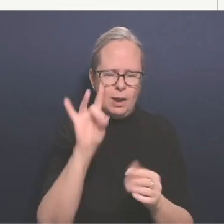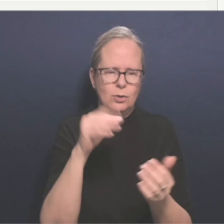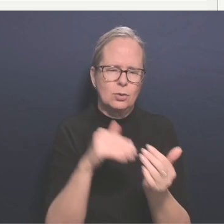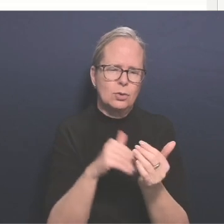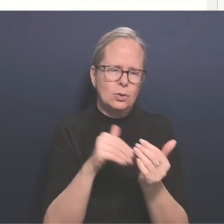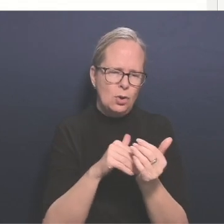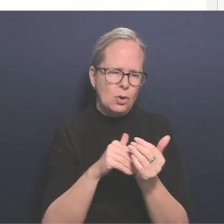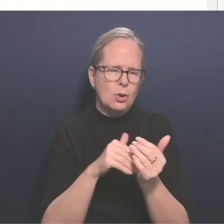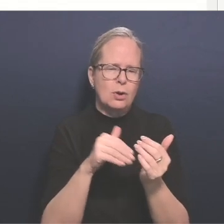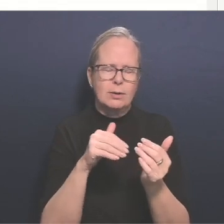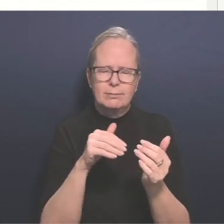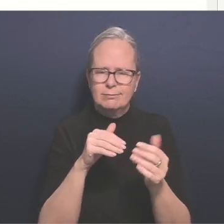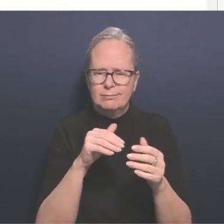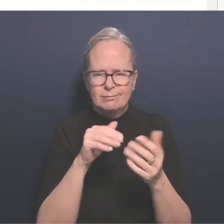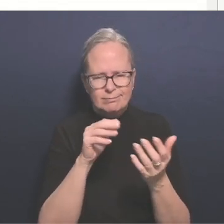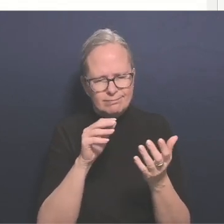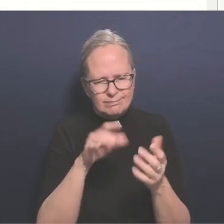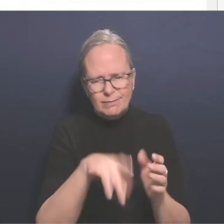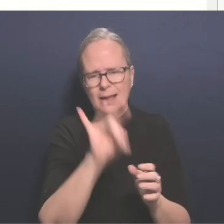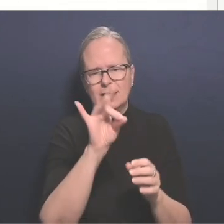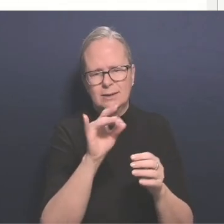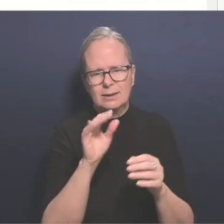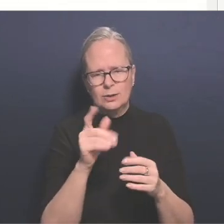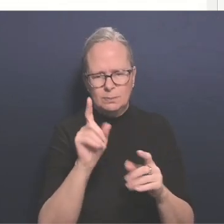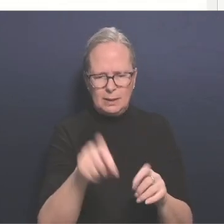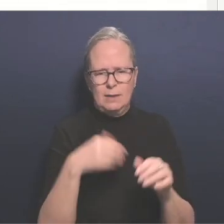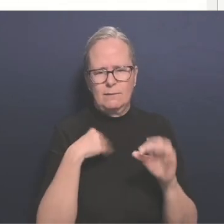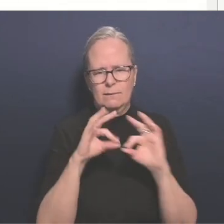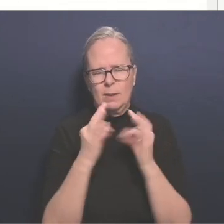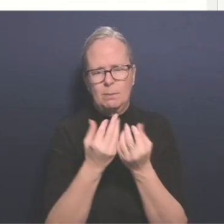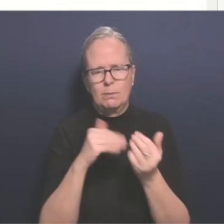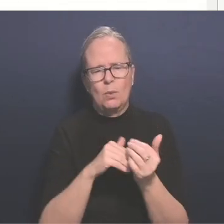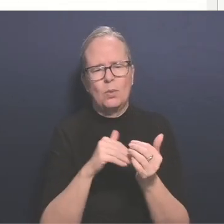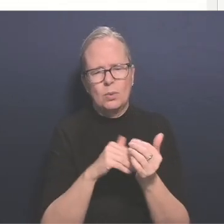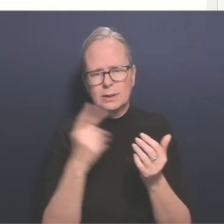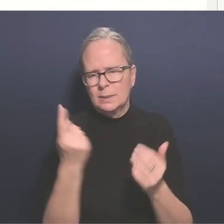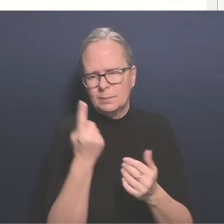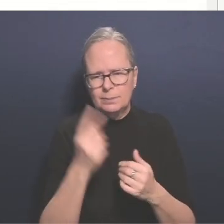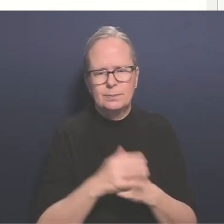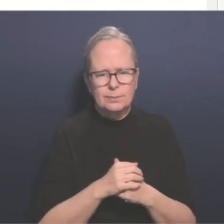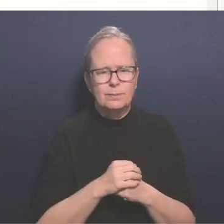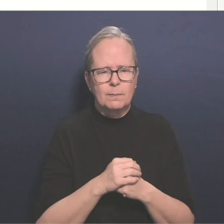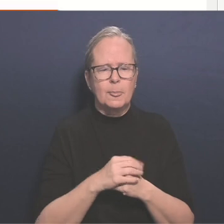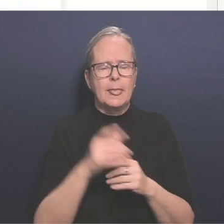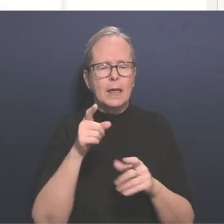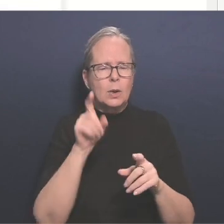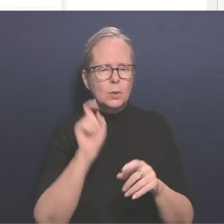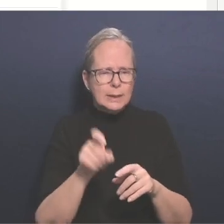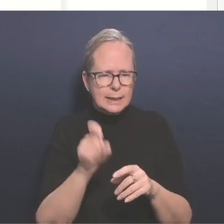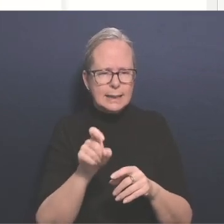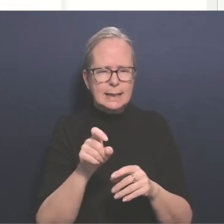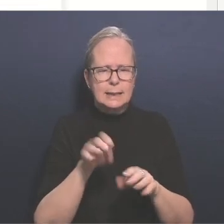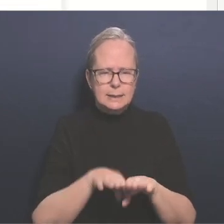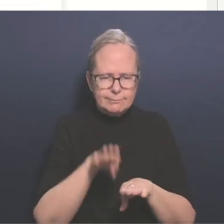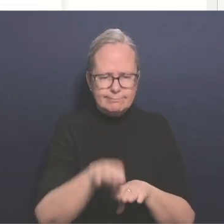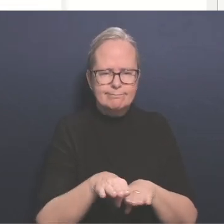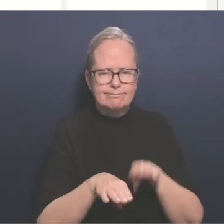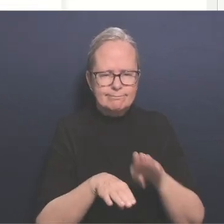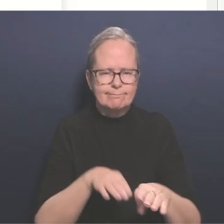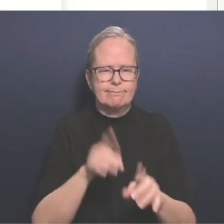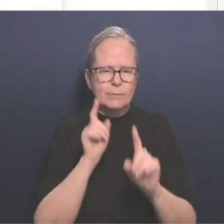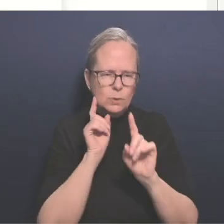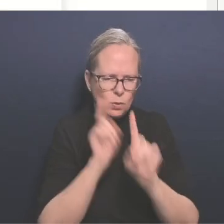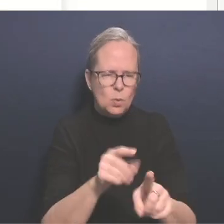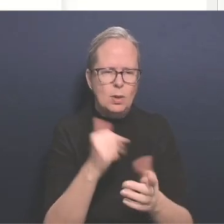ones, then you can go back to the Benefits Wayfinder and then proceed to look at the full other listing